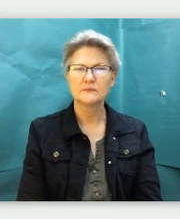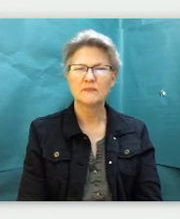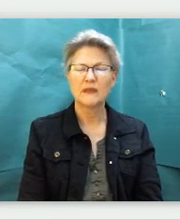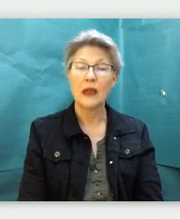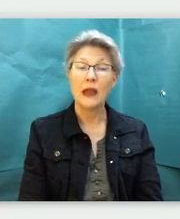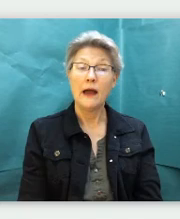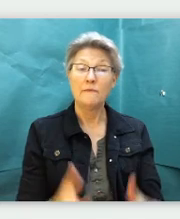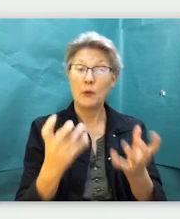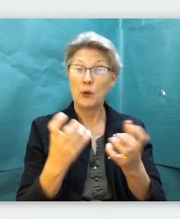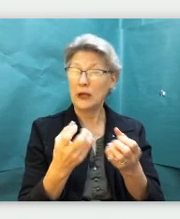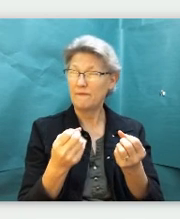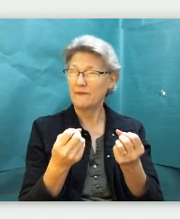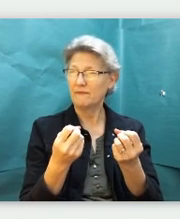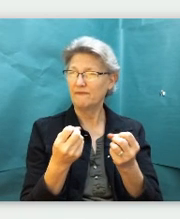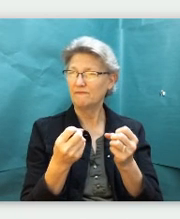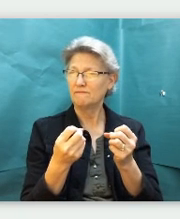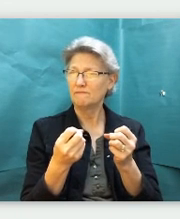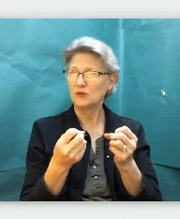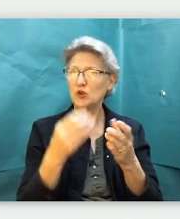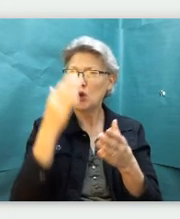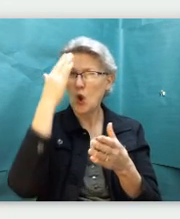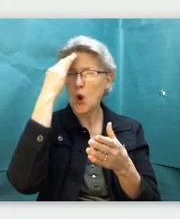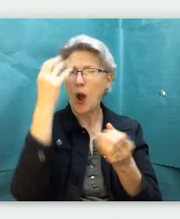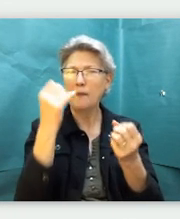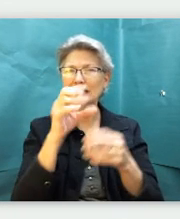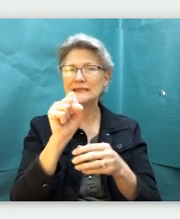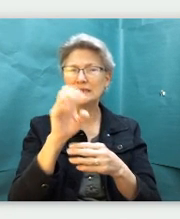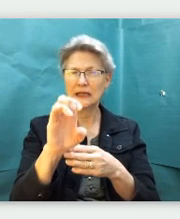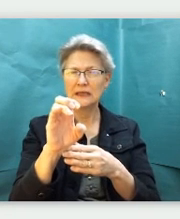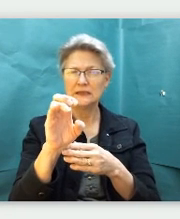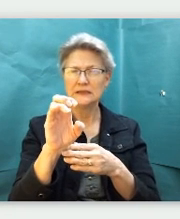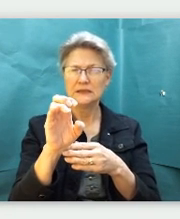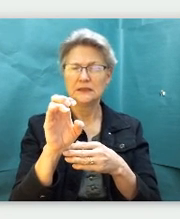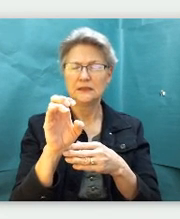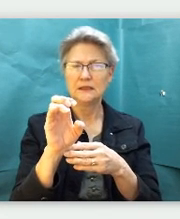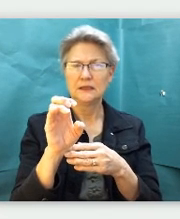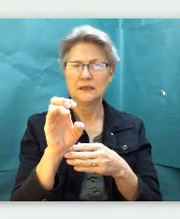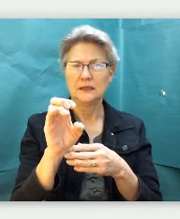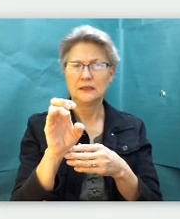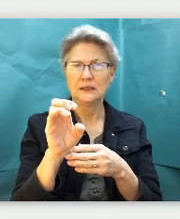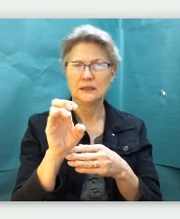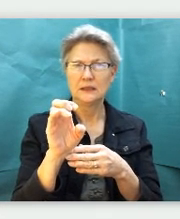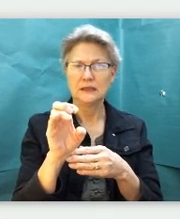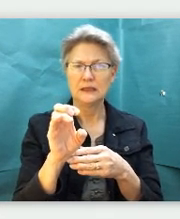So if I wanted to find out how many seconds were